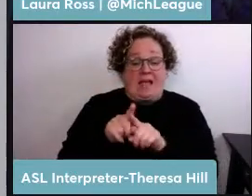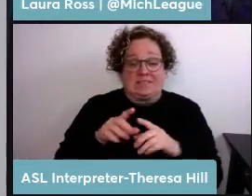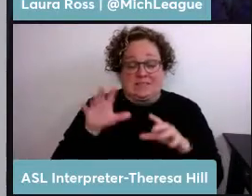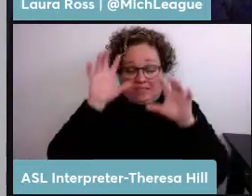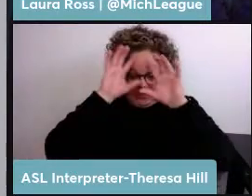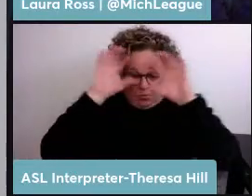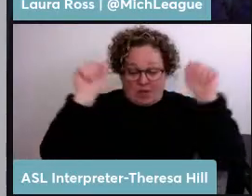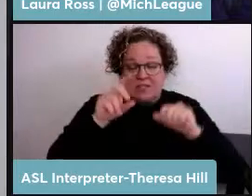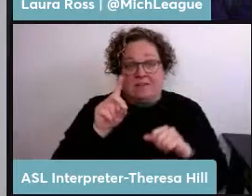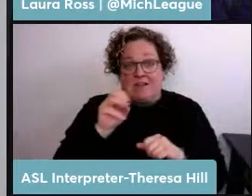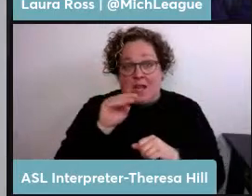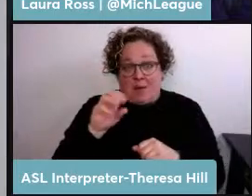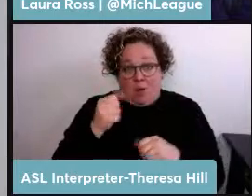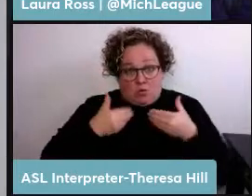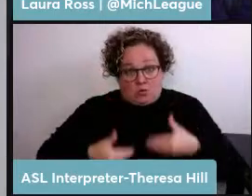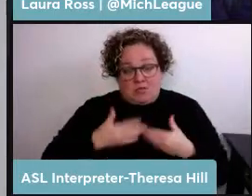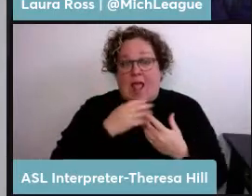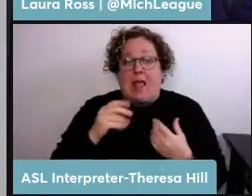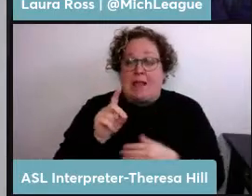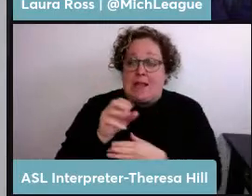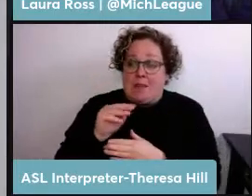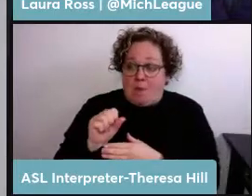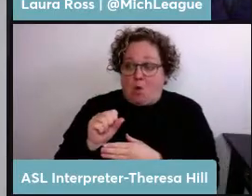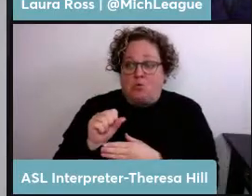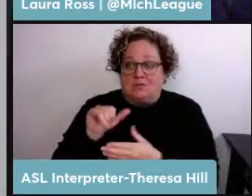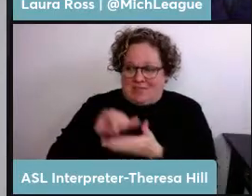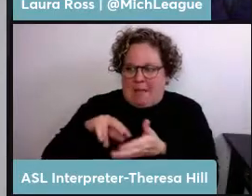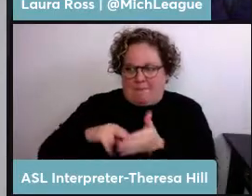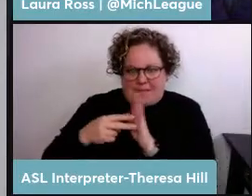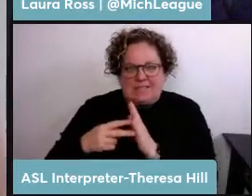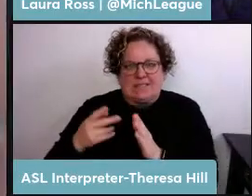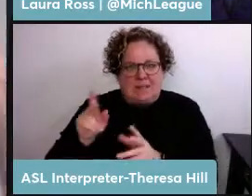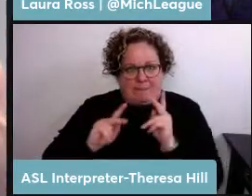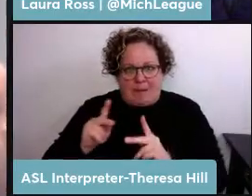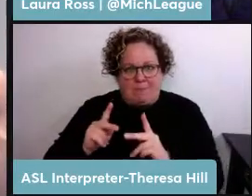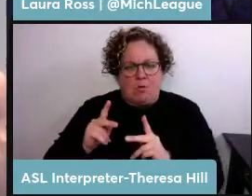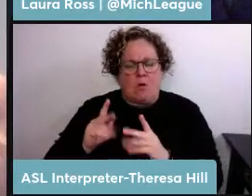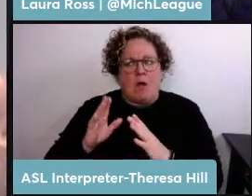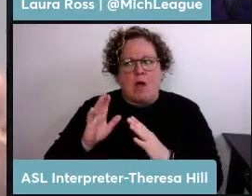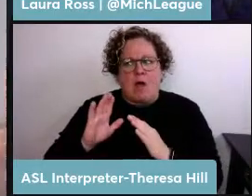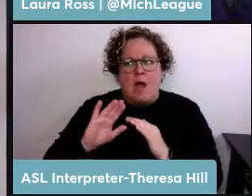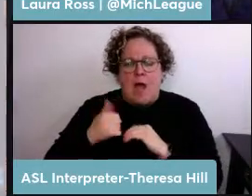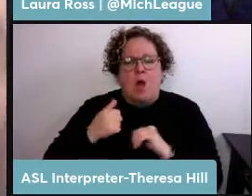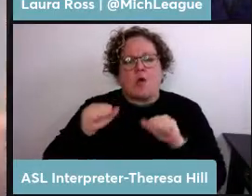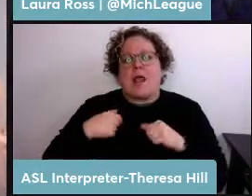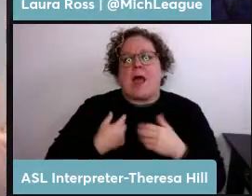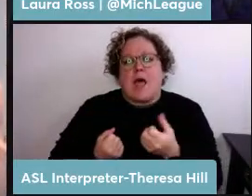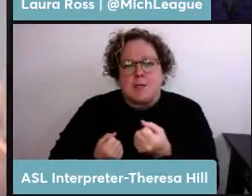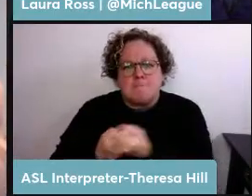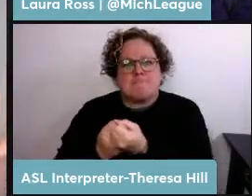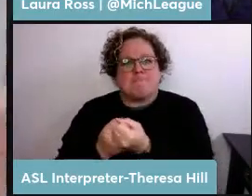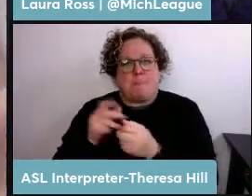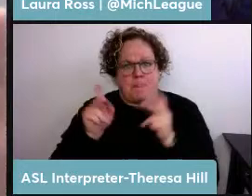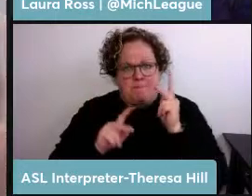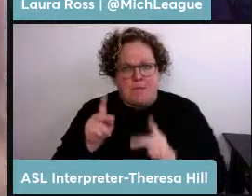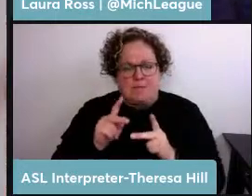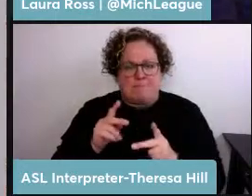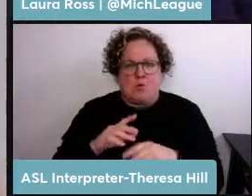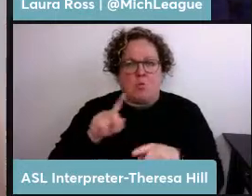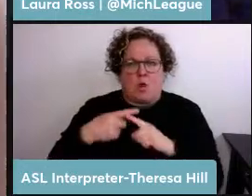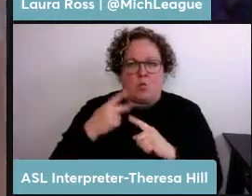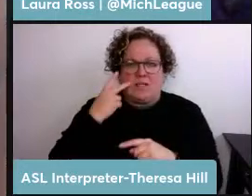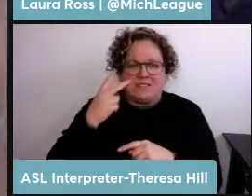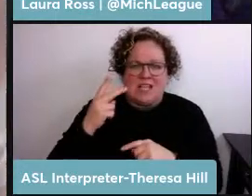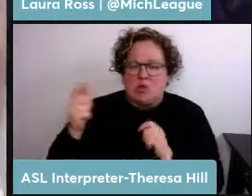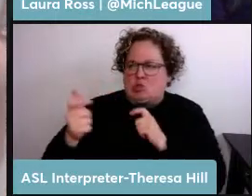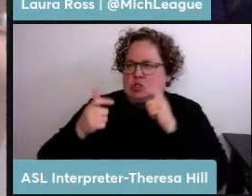Demos being the people, how am I showing up for the people when we do see the outsized power that corporations